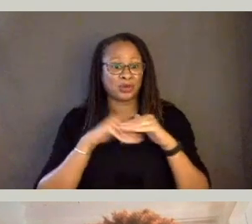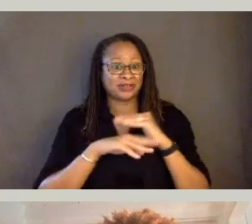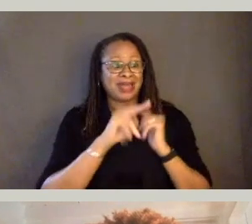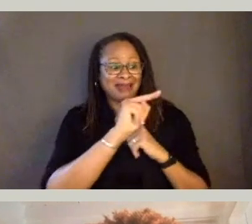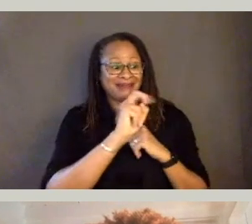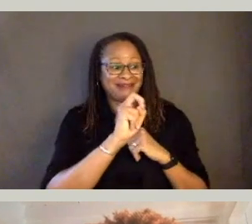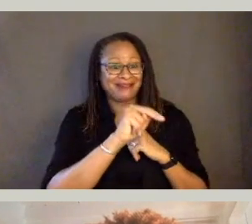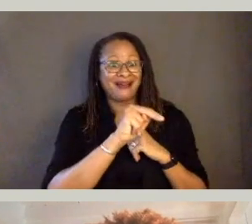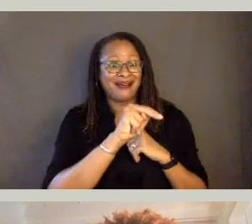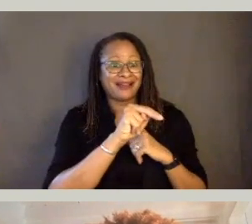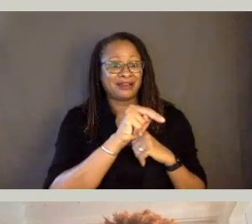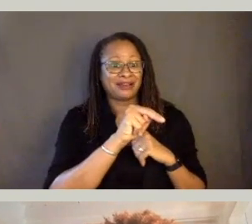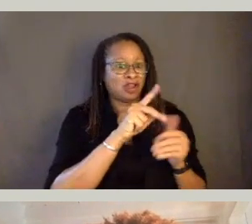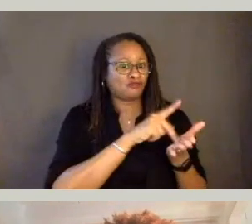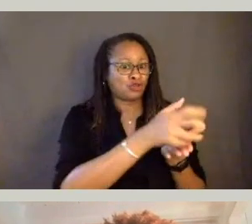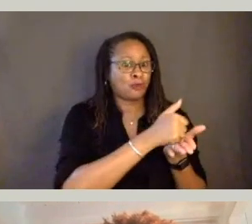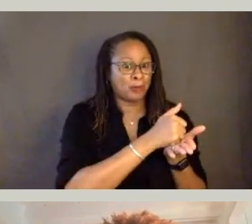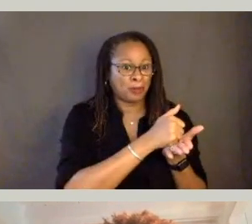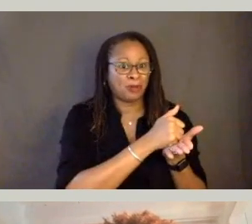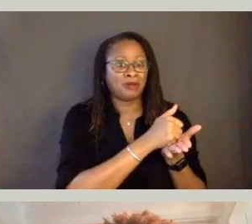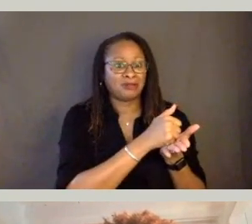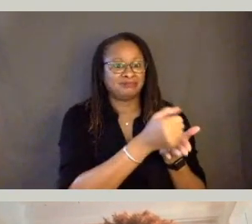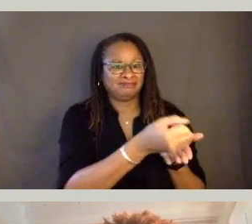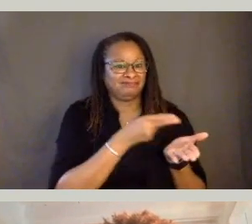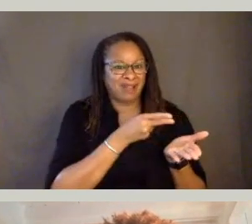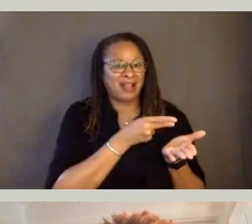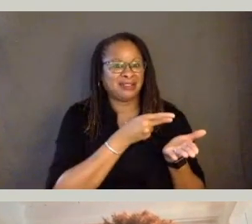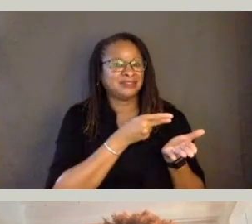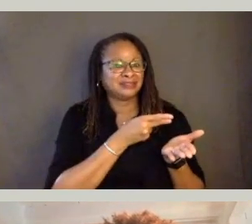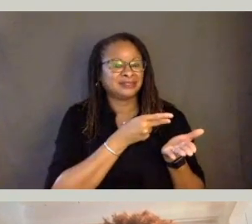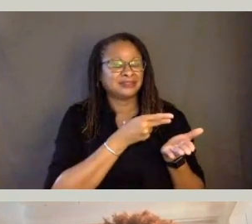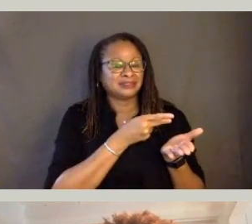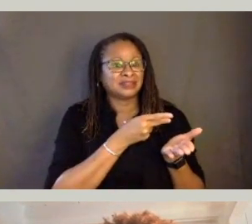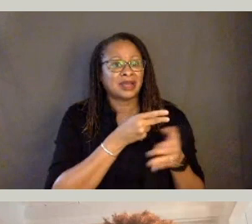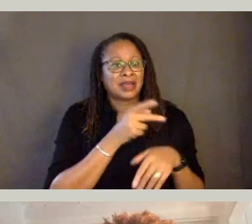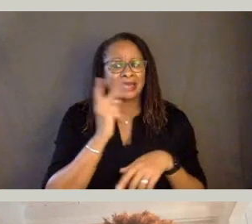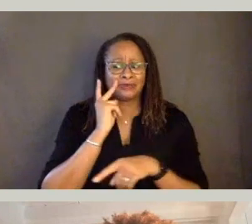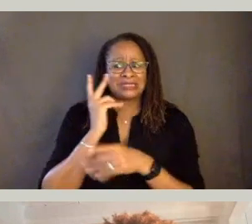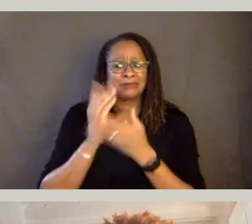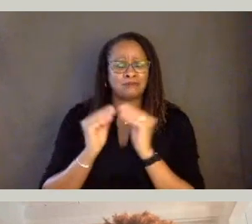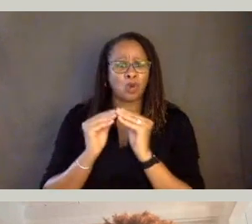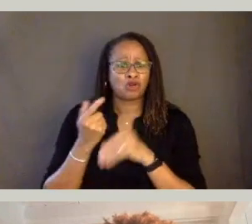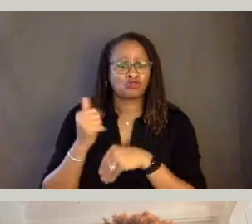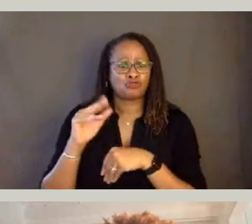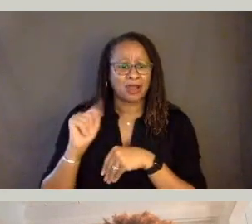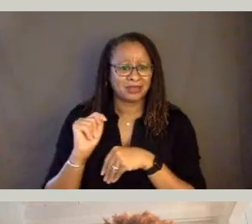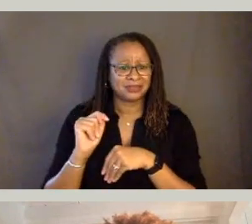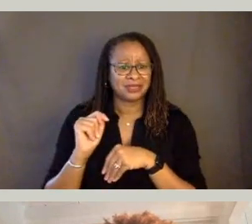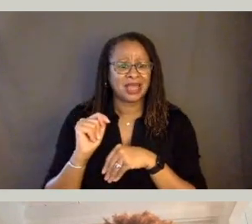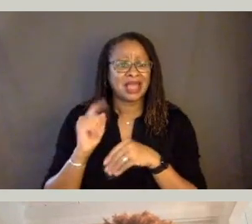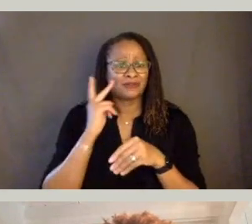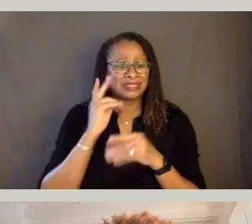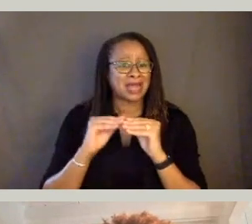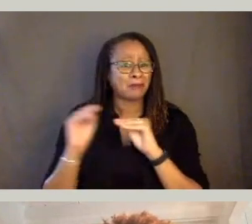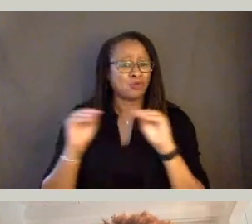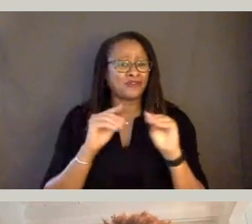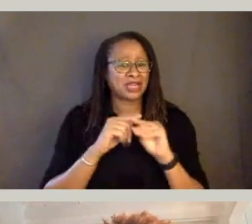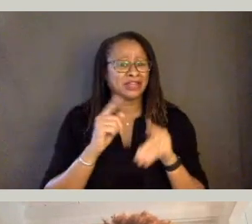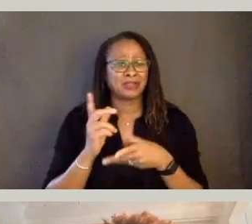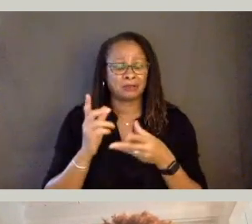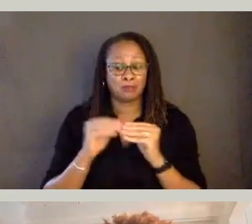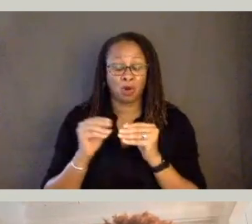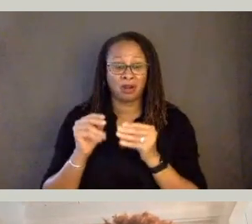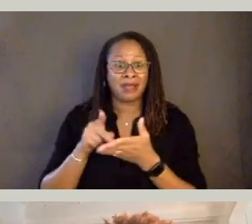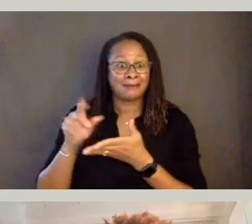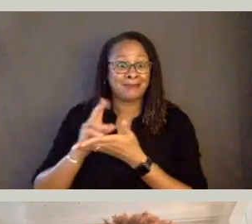non-recoupable direction, if we're seeing some of the current grants or non-recoupable funding moving in recoupable directions? It might seem